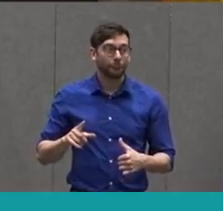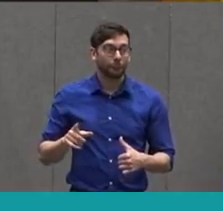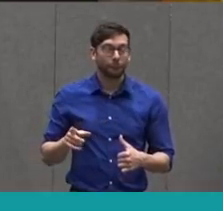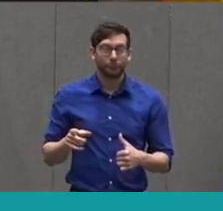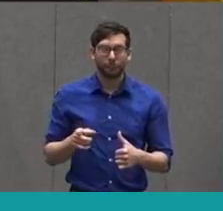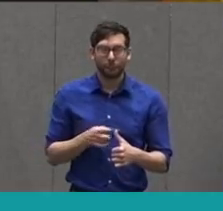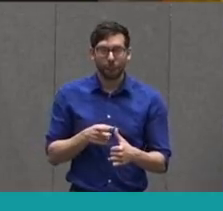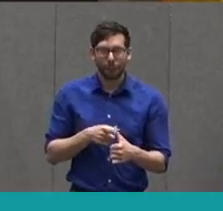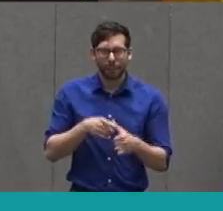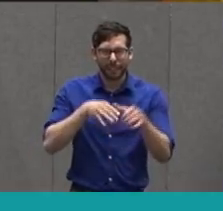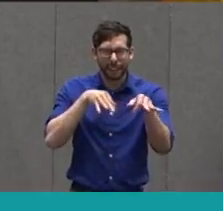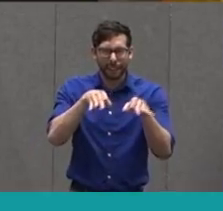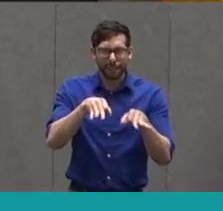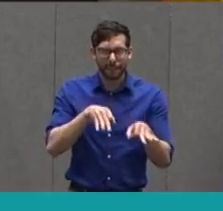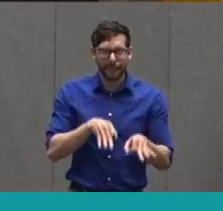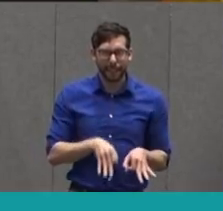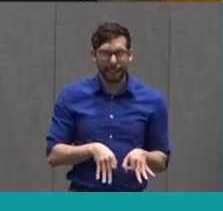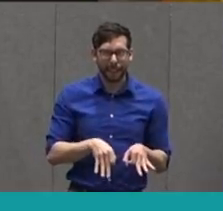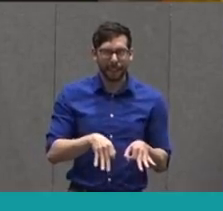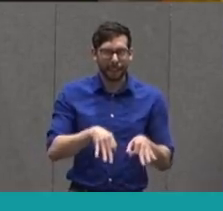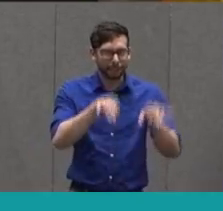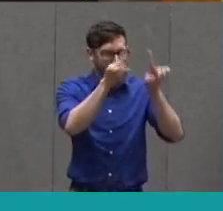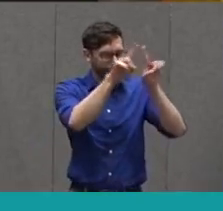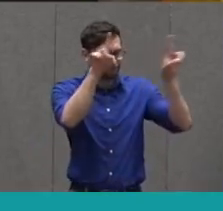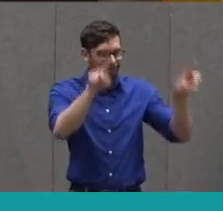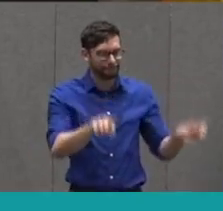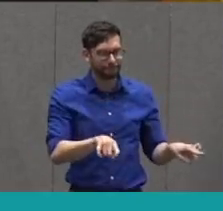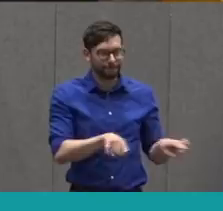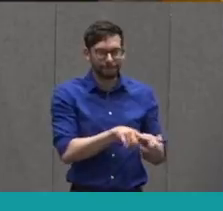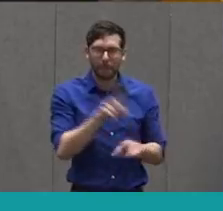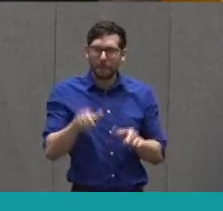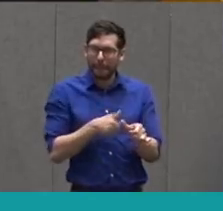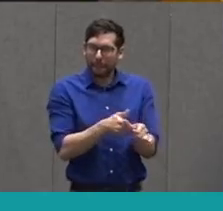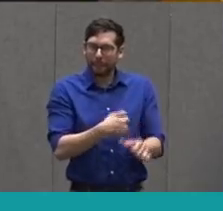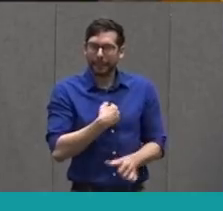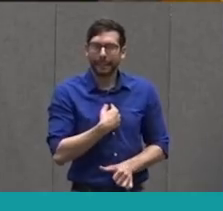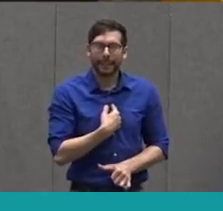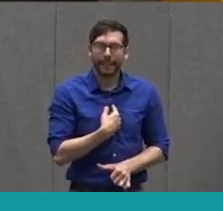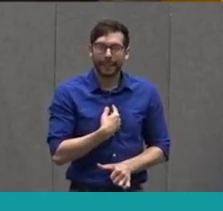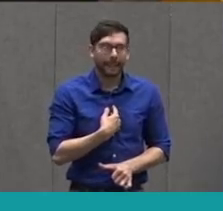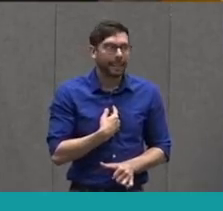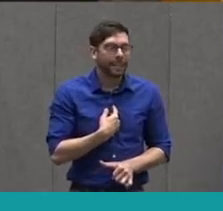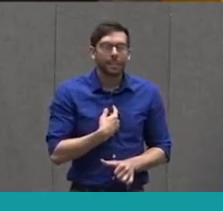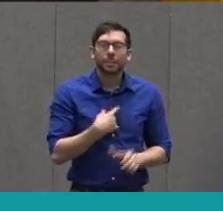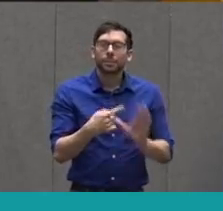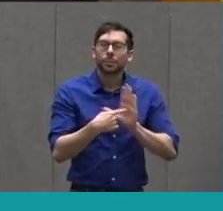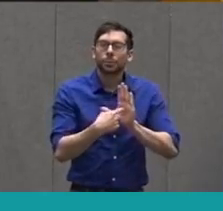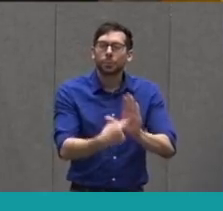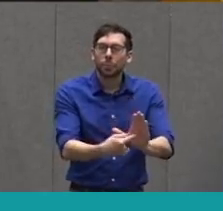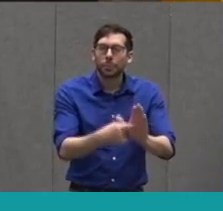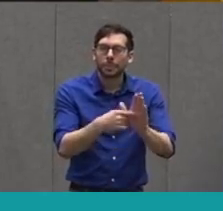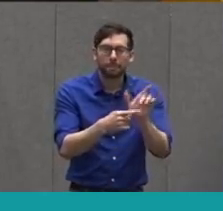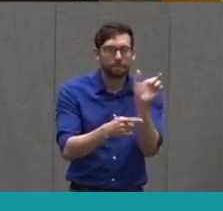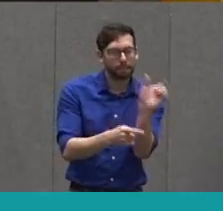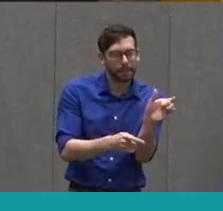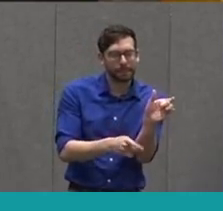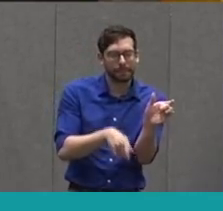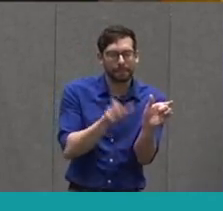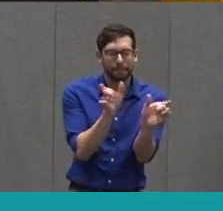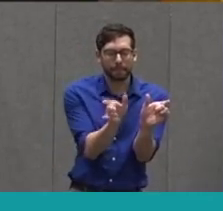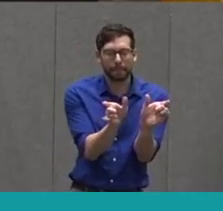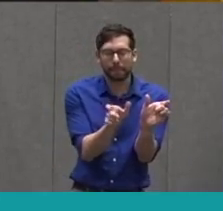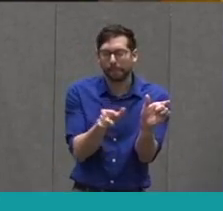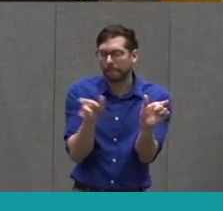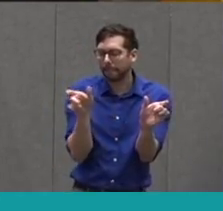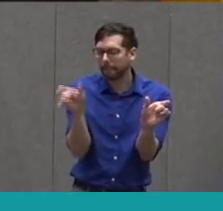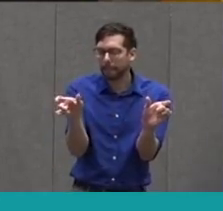have behind me. This chart is separated into place value. What do you notice